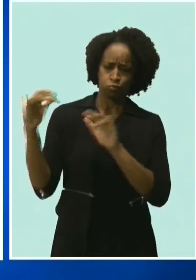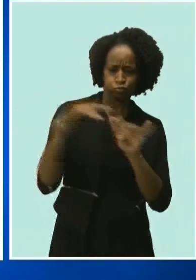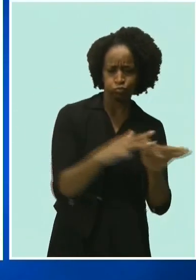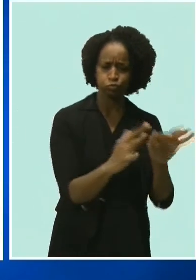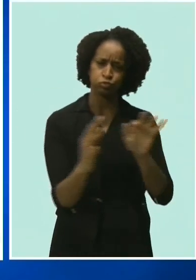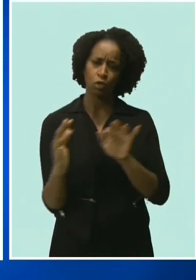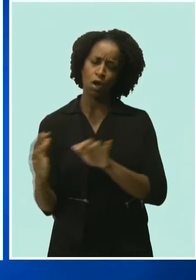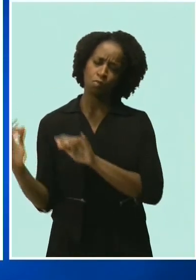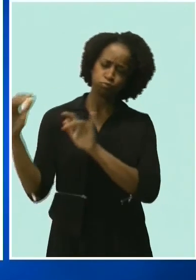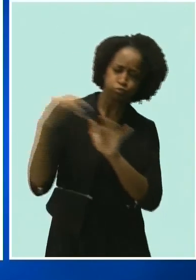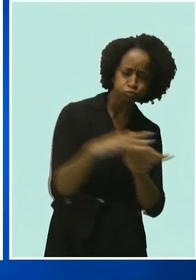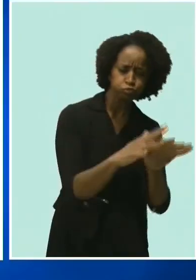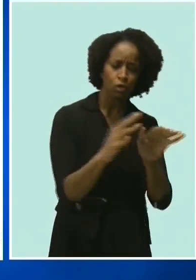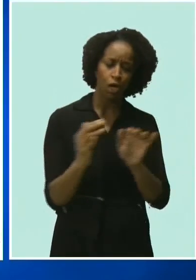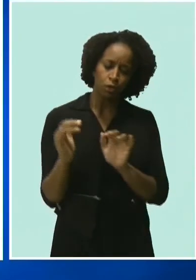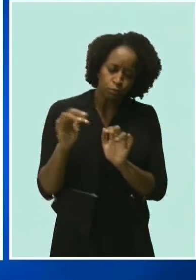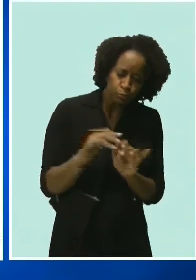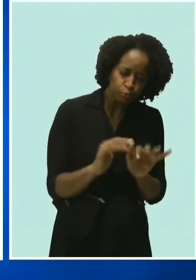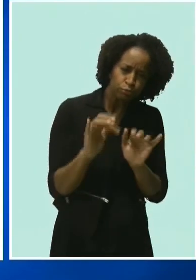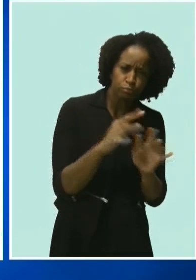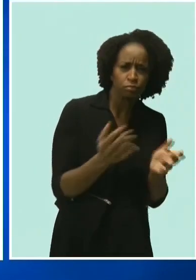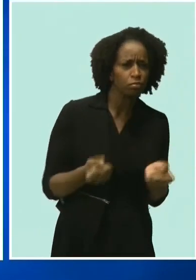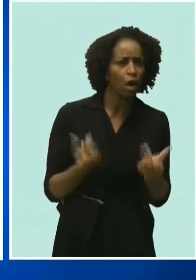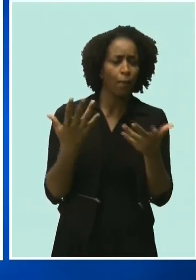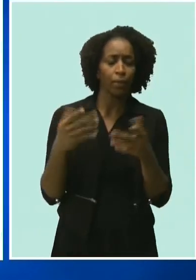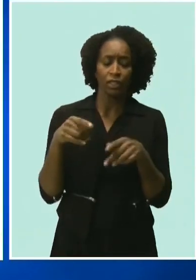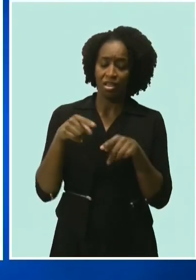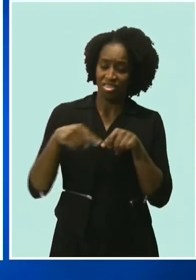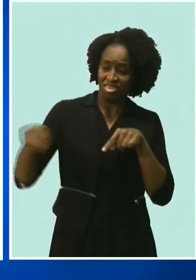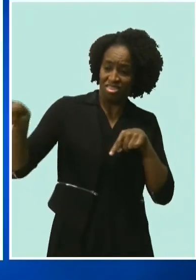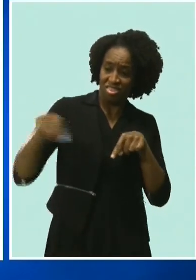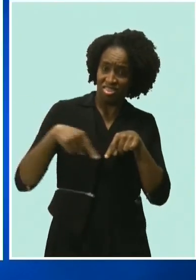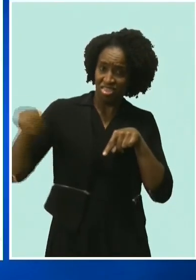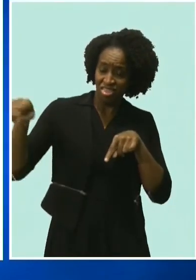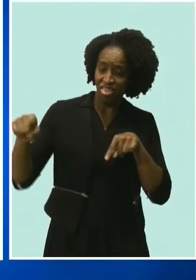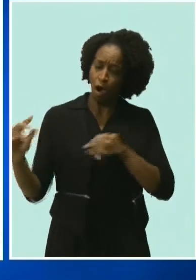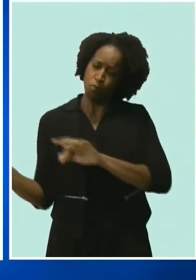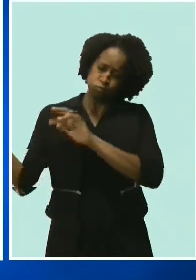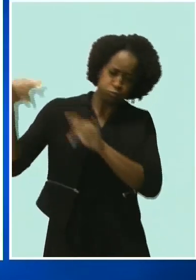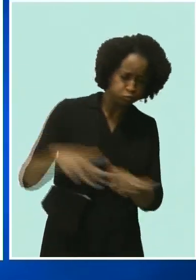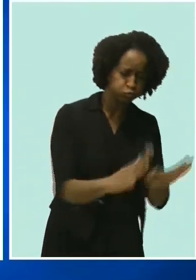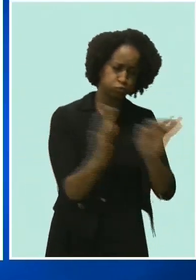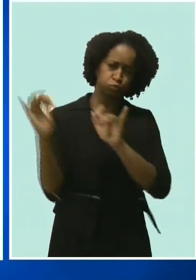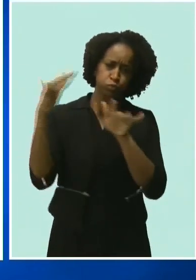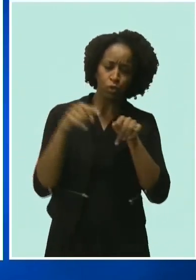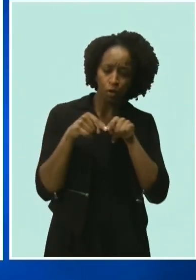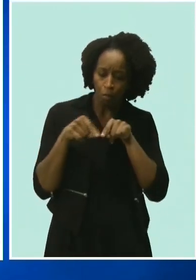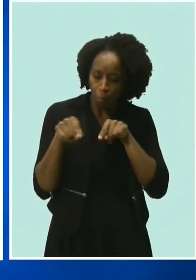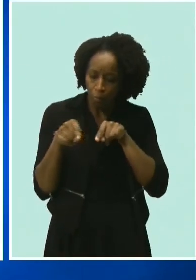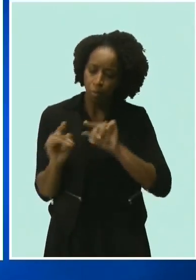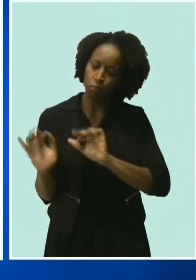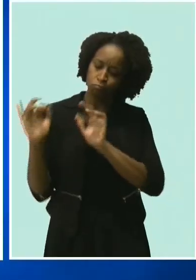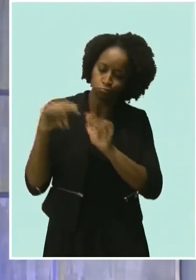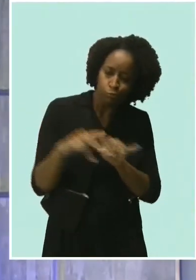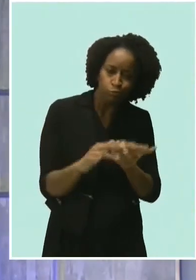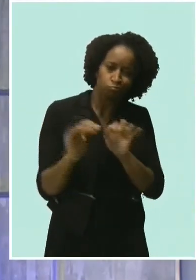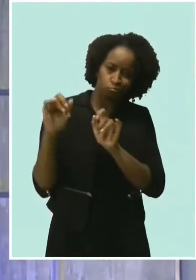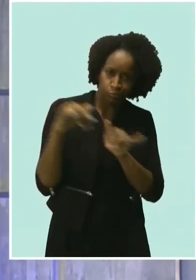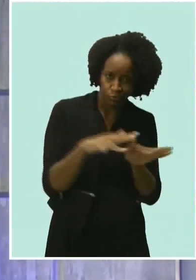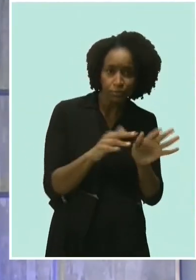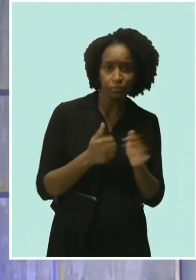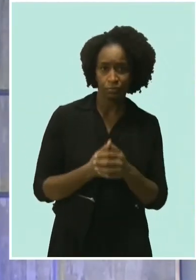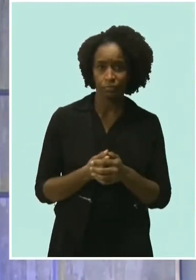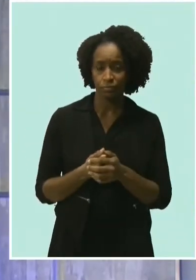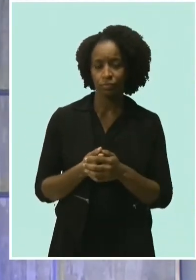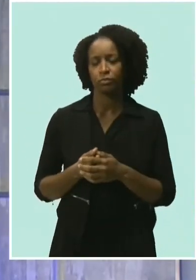be dependent on how big that belt of sargassum is in the South Atlantic. Cuba